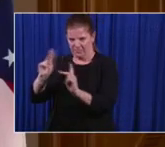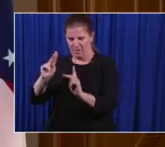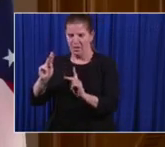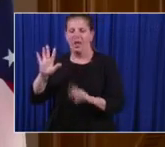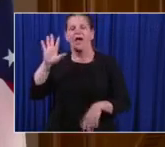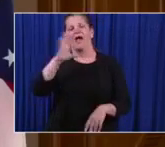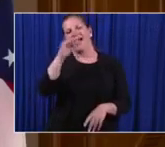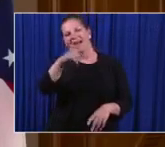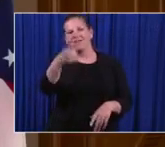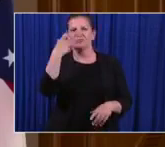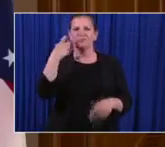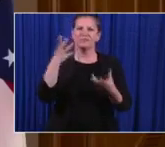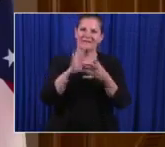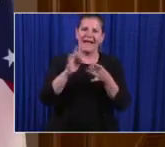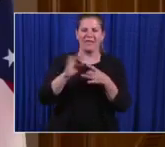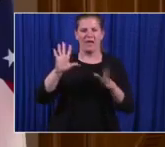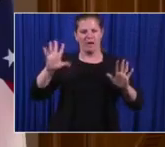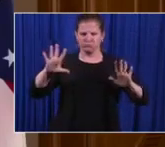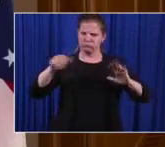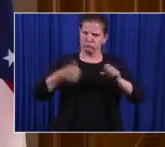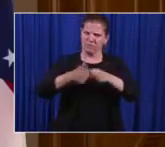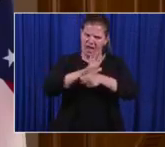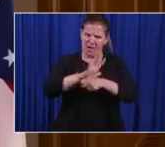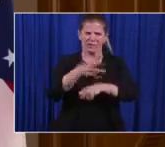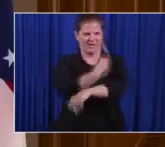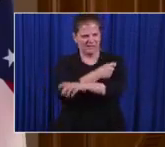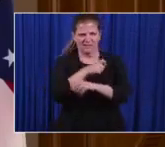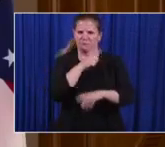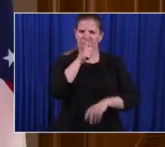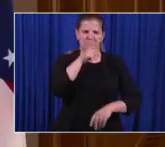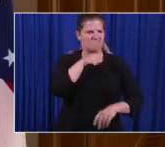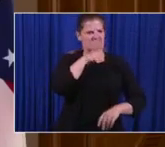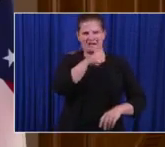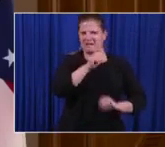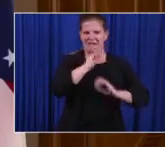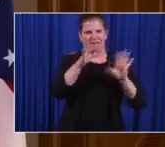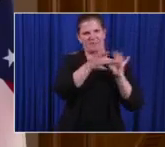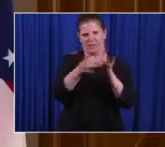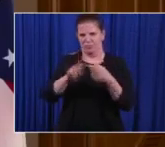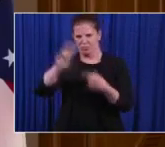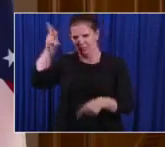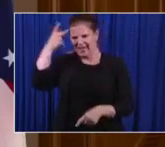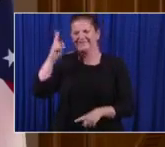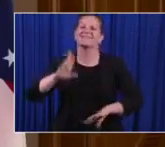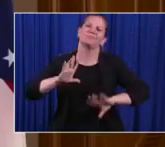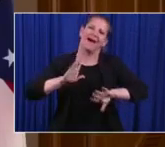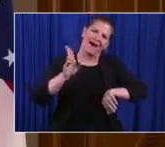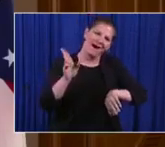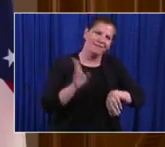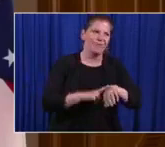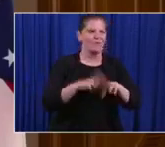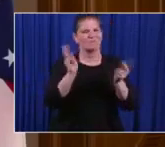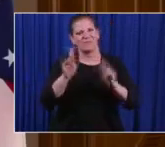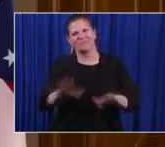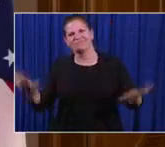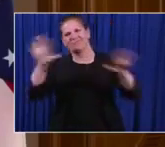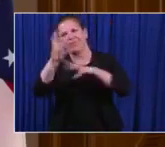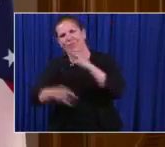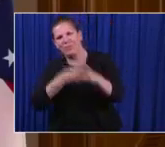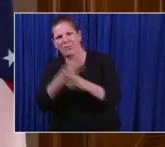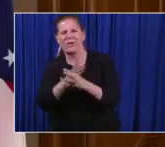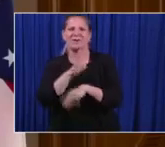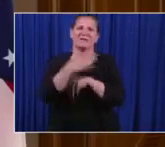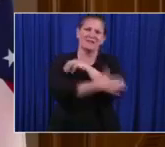but it's certainly been politicized across the state, across the country, across the world. You've received some pretty harsh criticism from folks in your